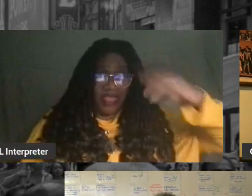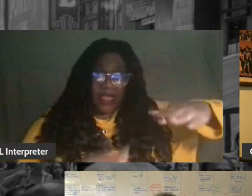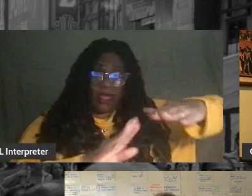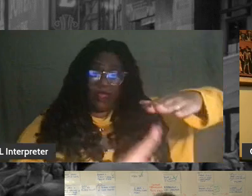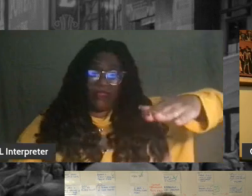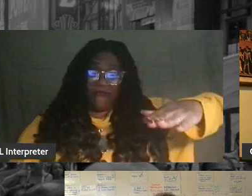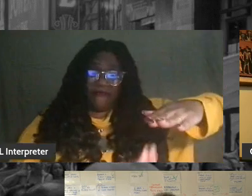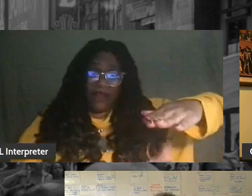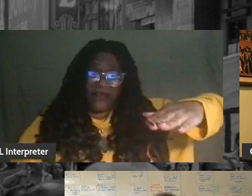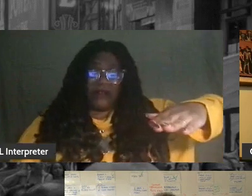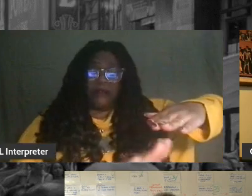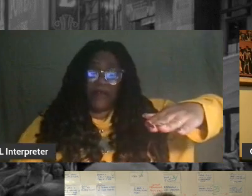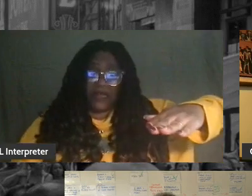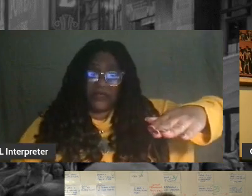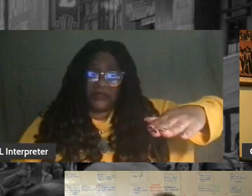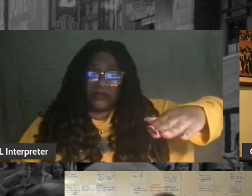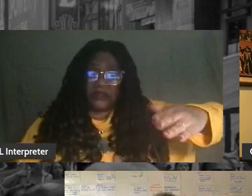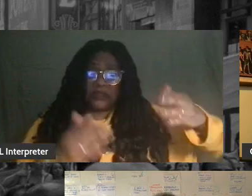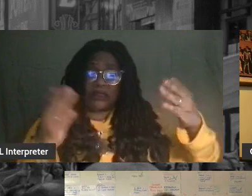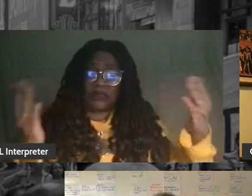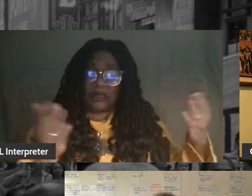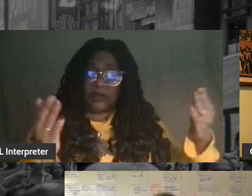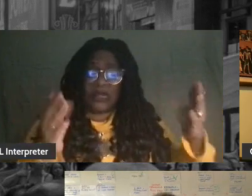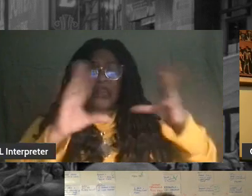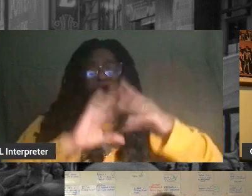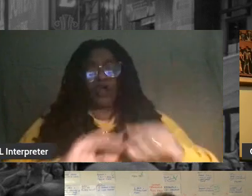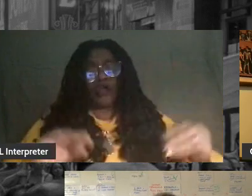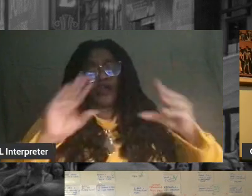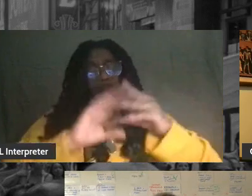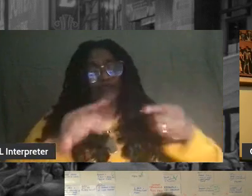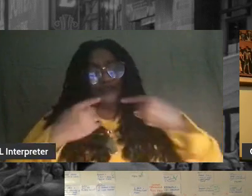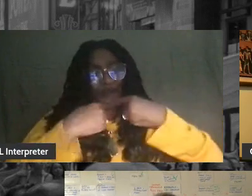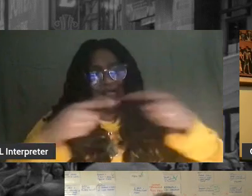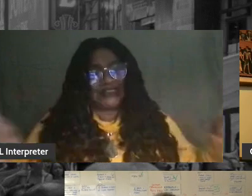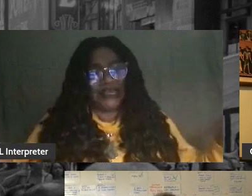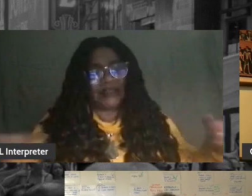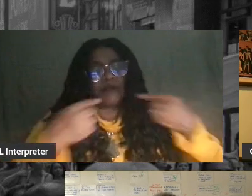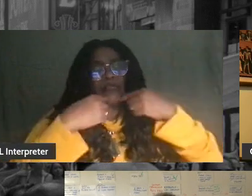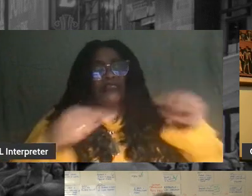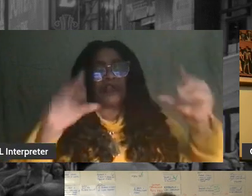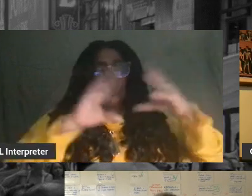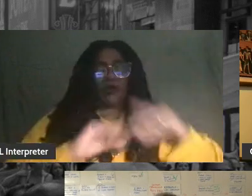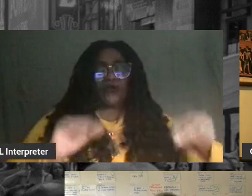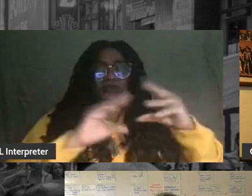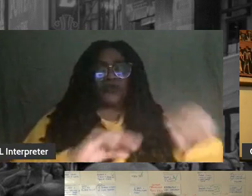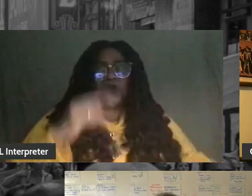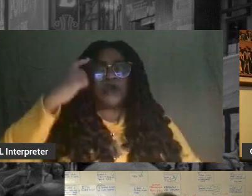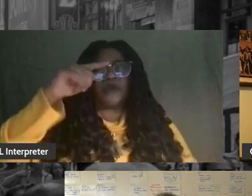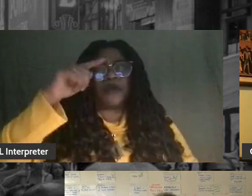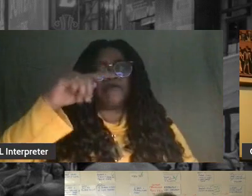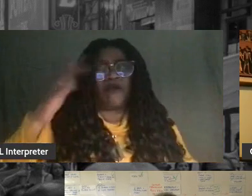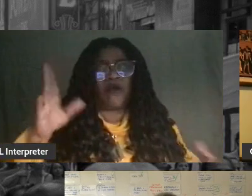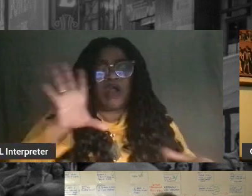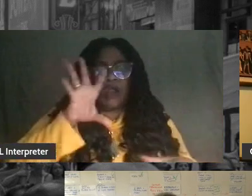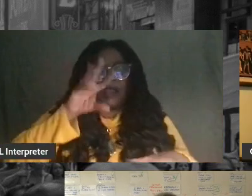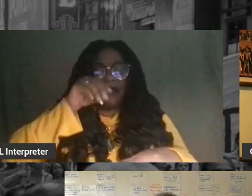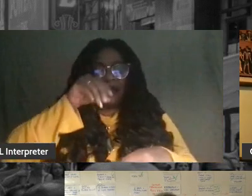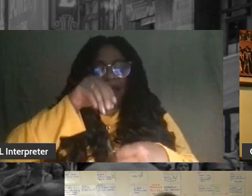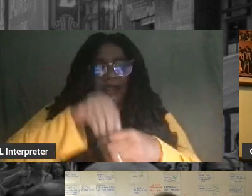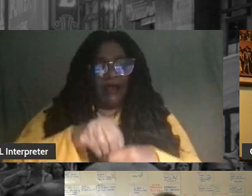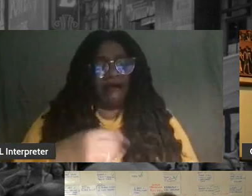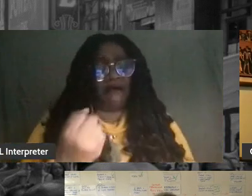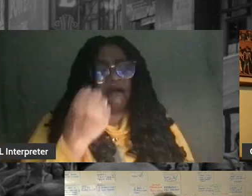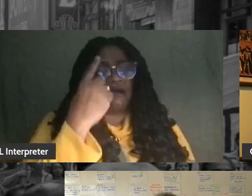of storytelling are that, you know, we tell stories in order to engage empathy in